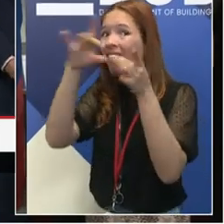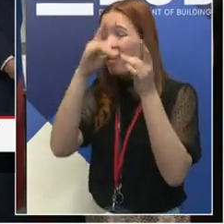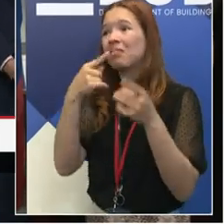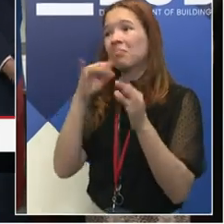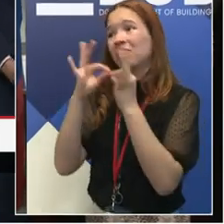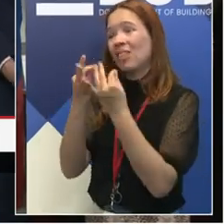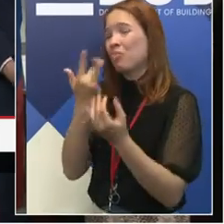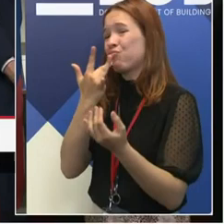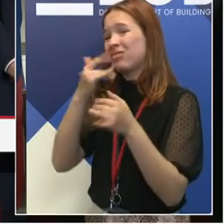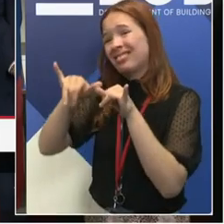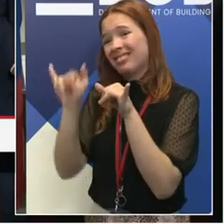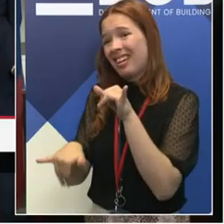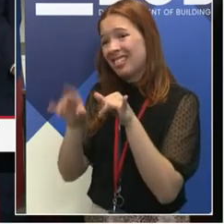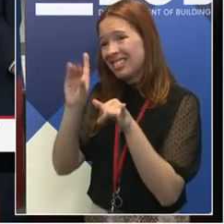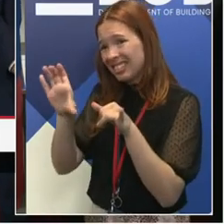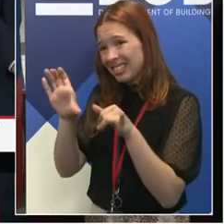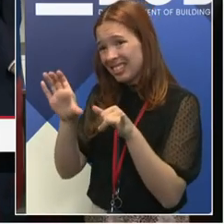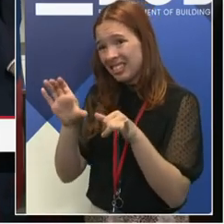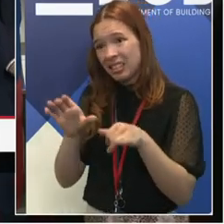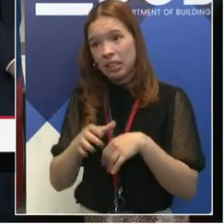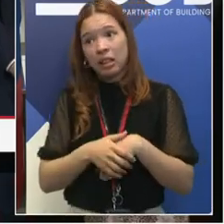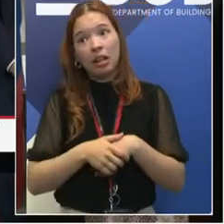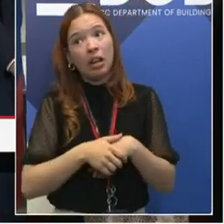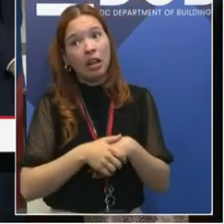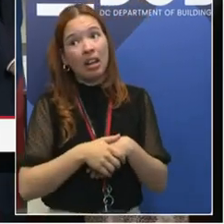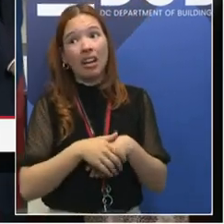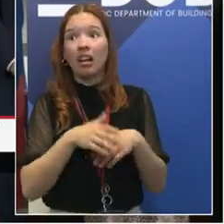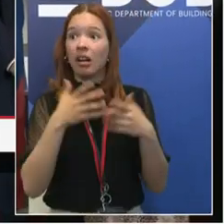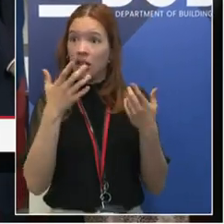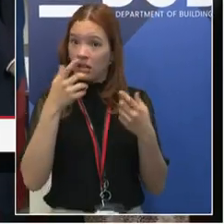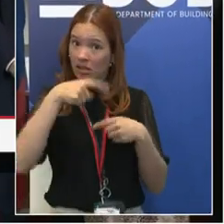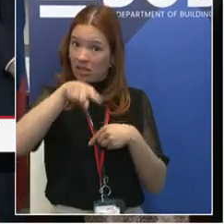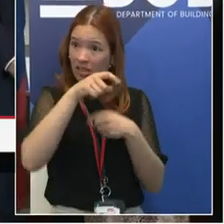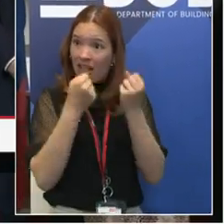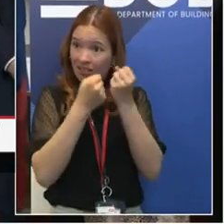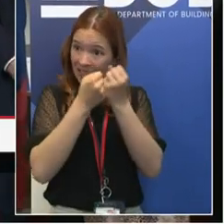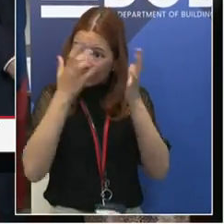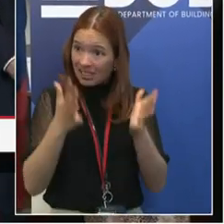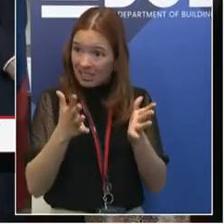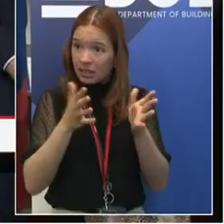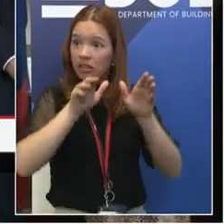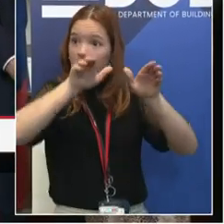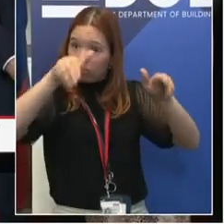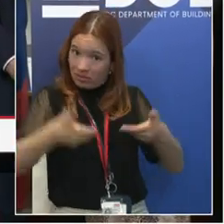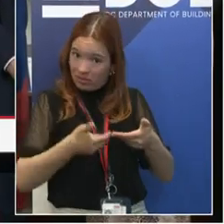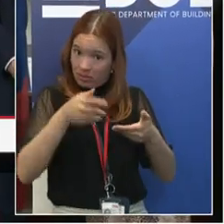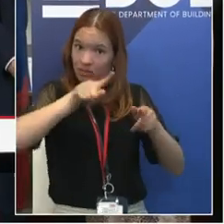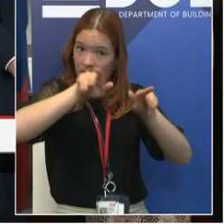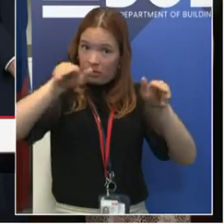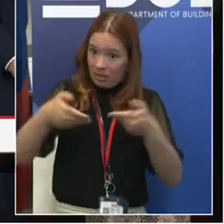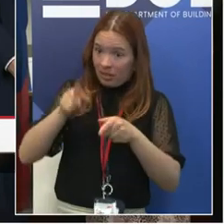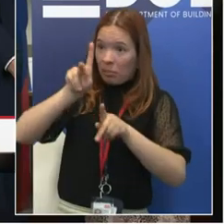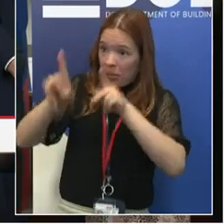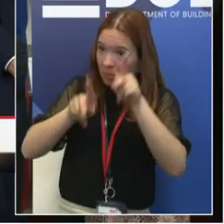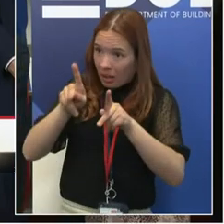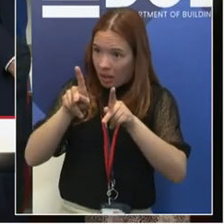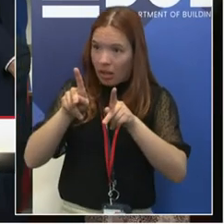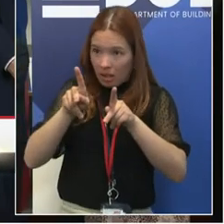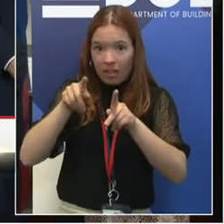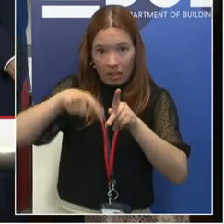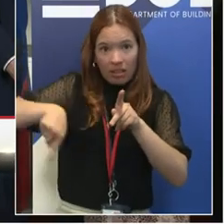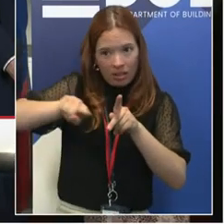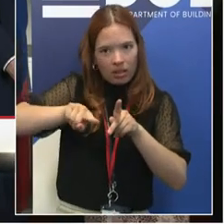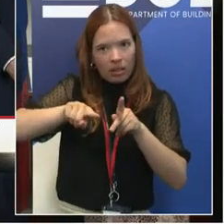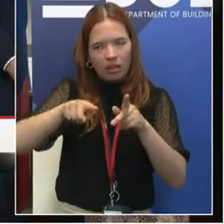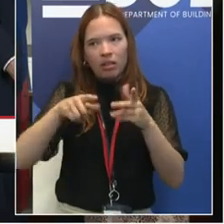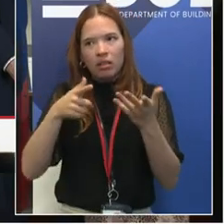have invited people to come to stay with them. And we're telling those advocates as well, we have